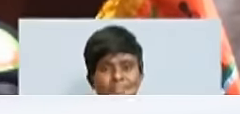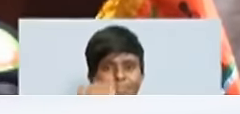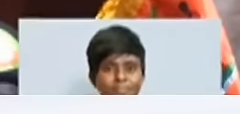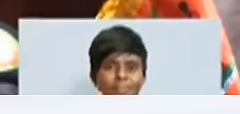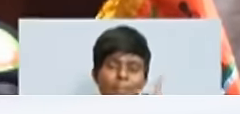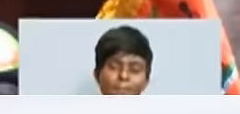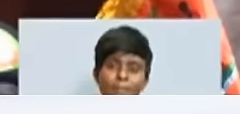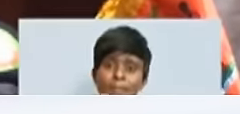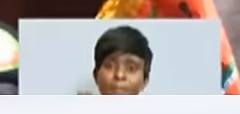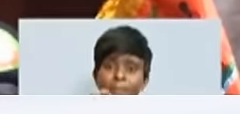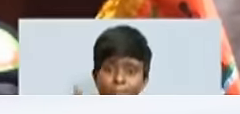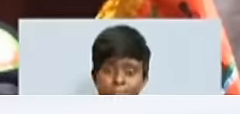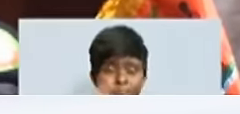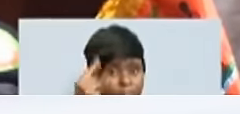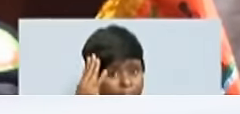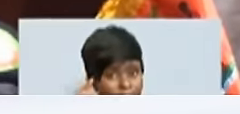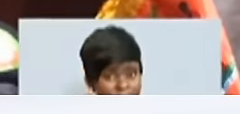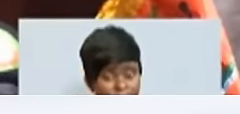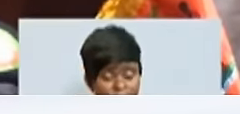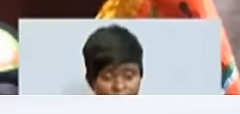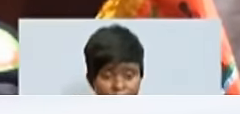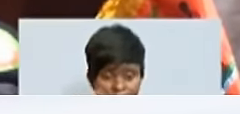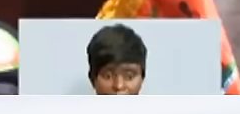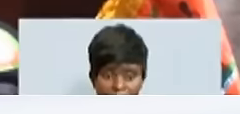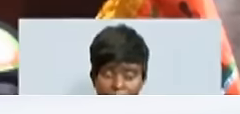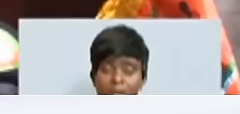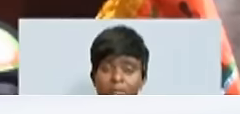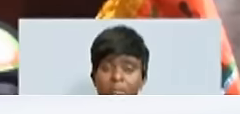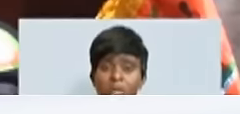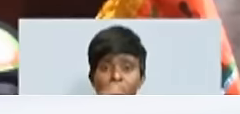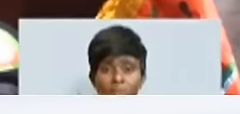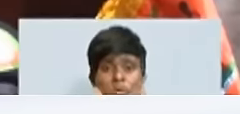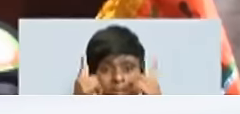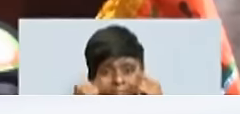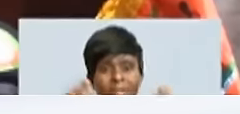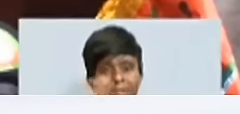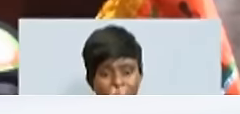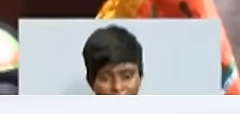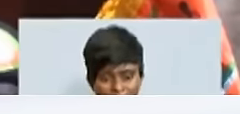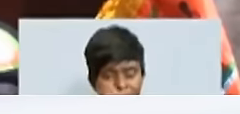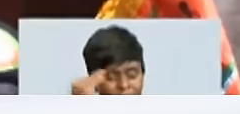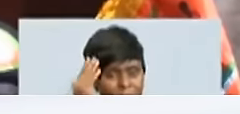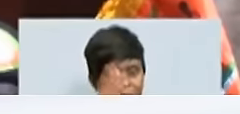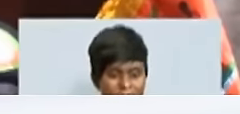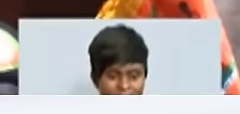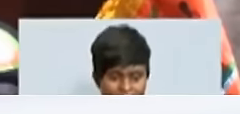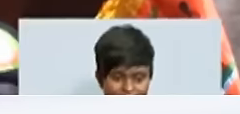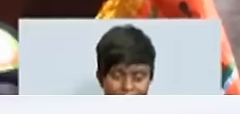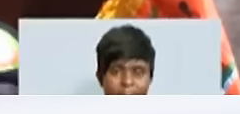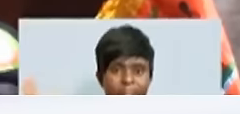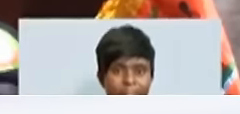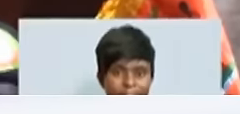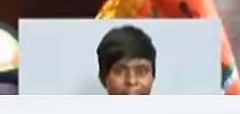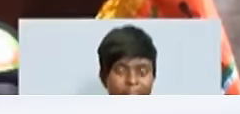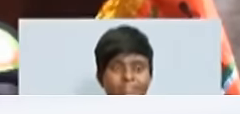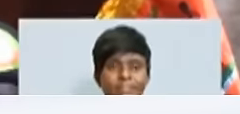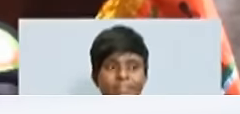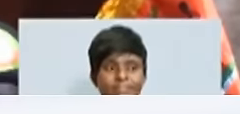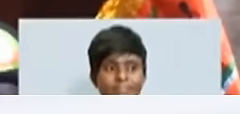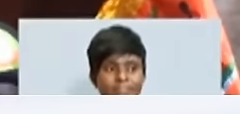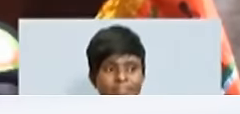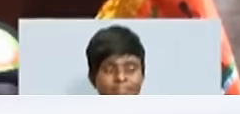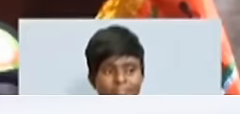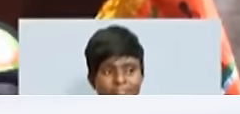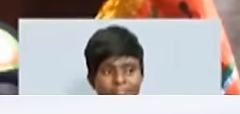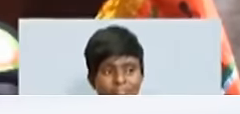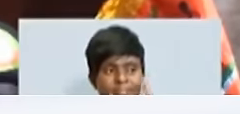our citizens is the reason this is happening. Consciously, we know some members of the ruling party complain, and our